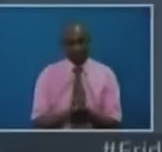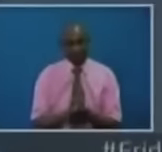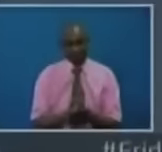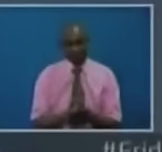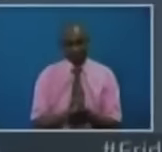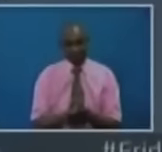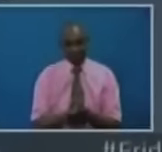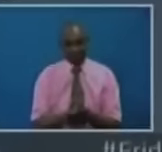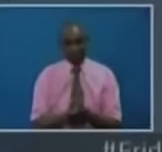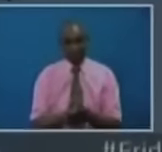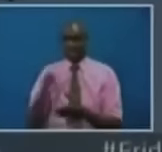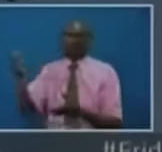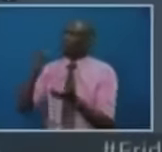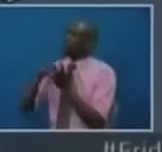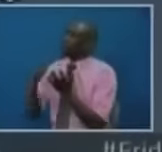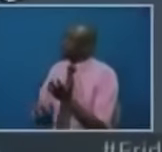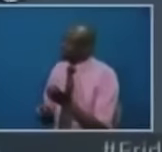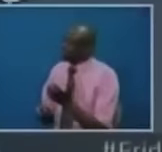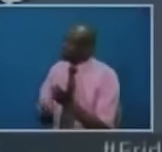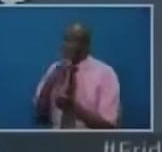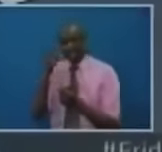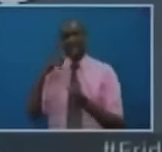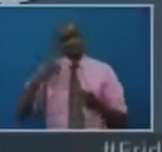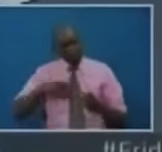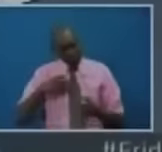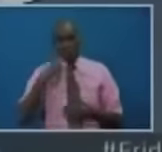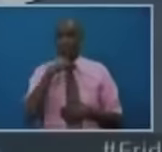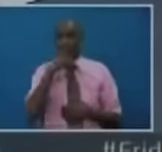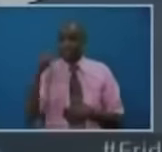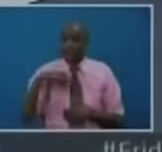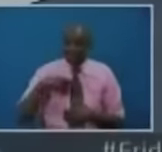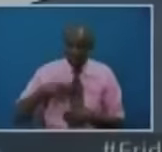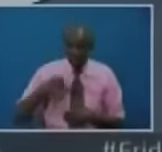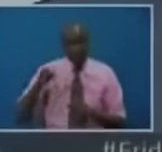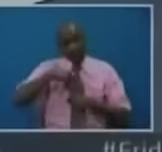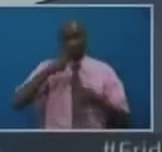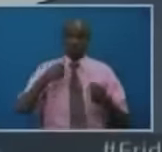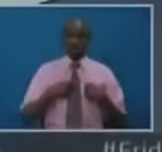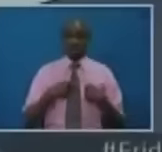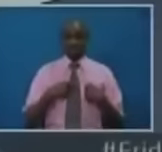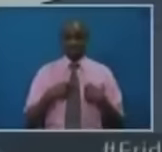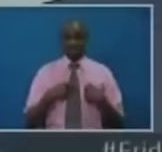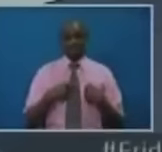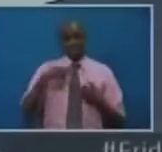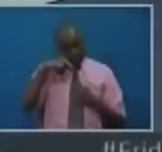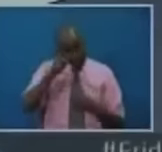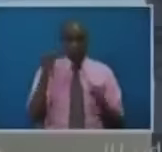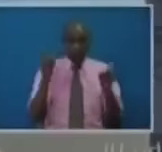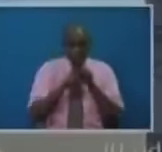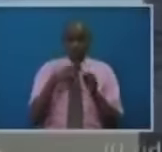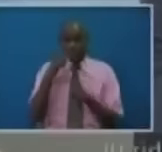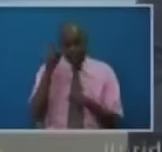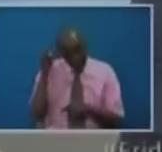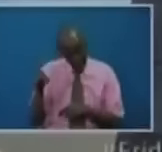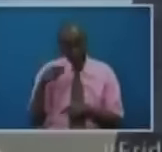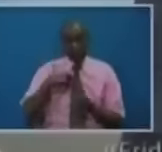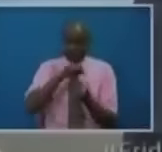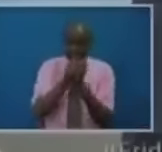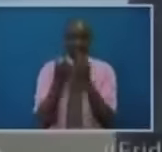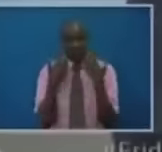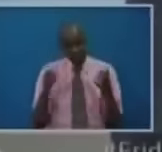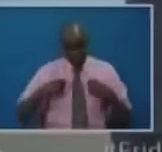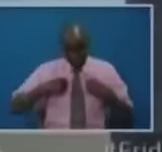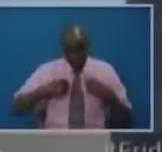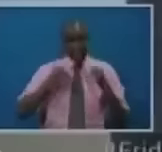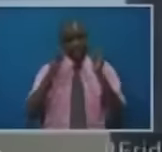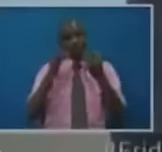don't understand, what does that song mean? I'm saying those who go and tell others about me, they should go and tell them that I have changed the